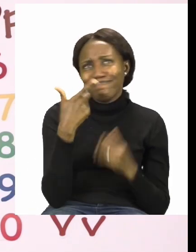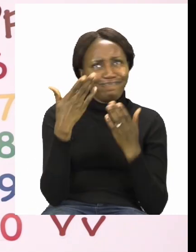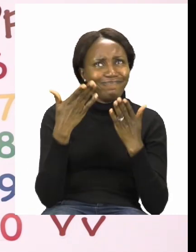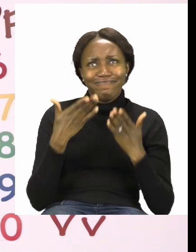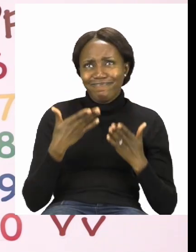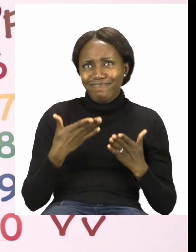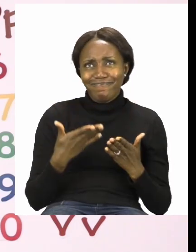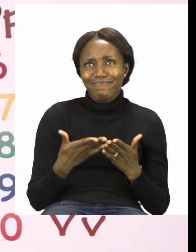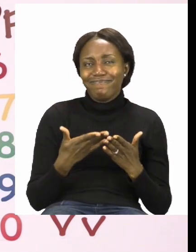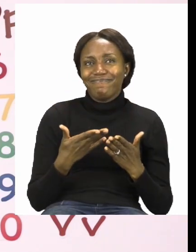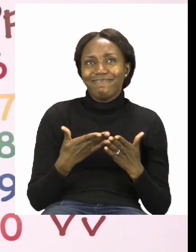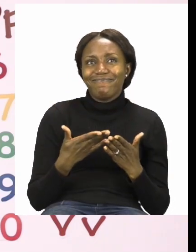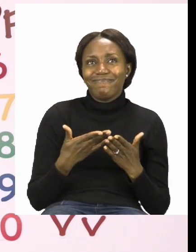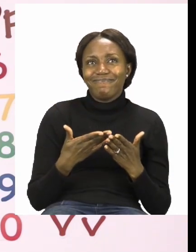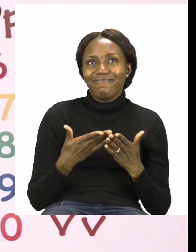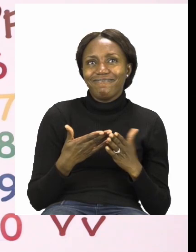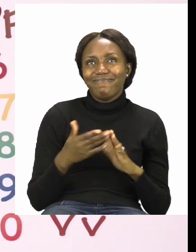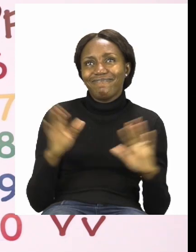today and